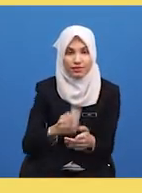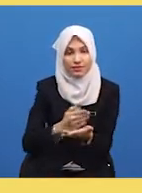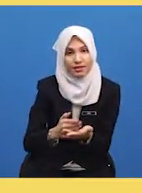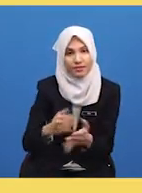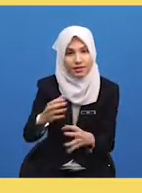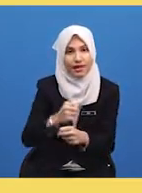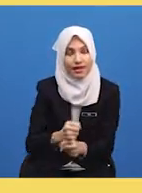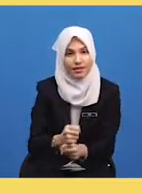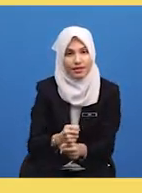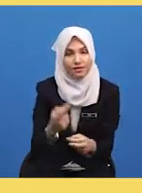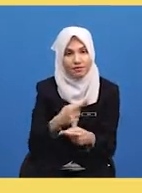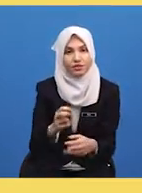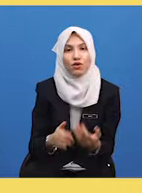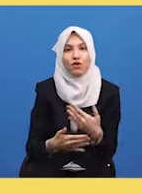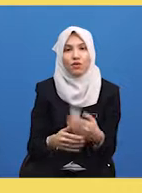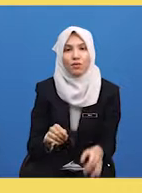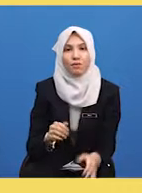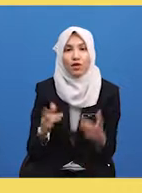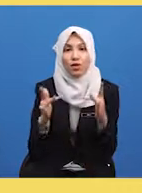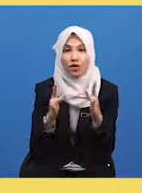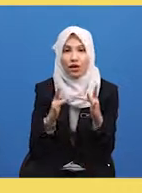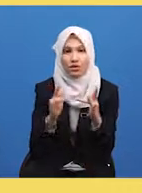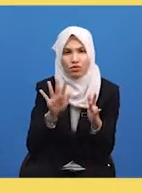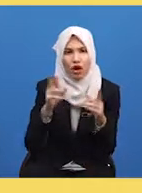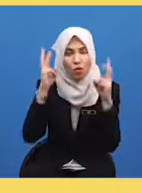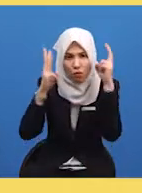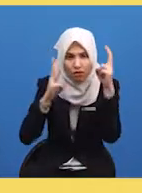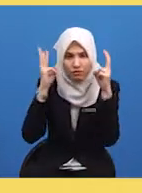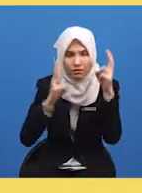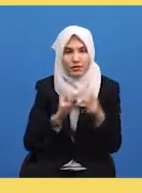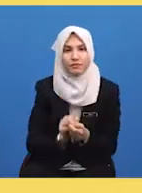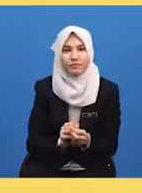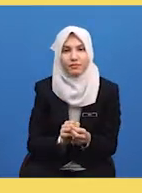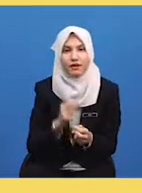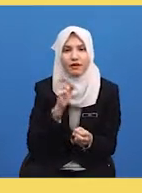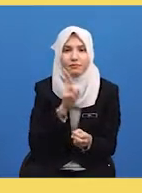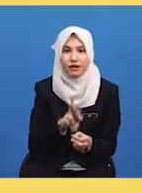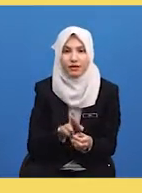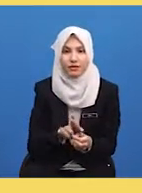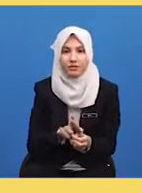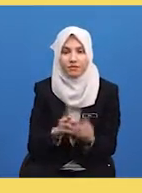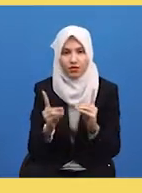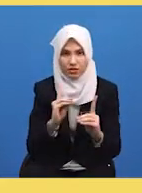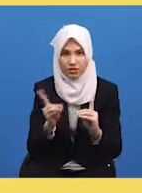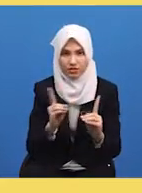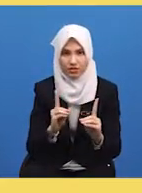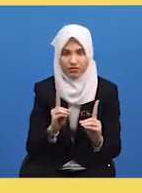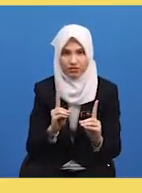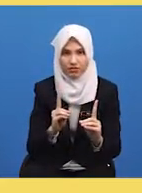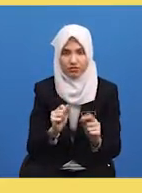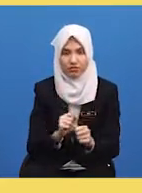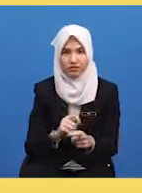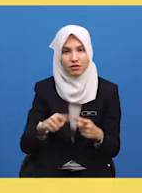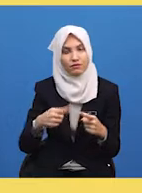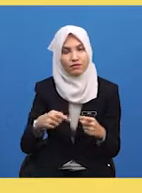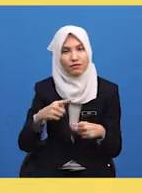taking risks online and you're worried about her. You decide to talk to your friend about